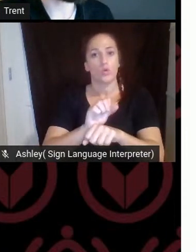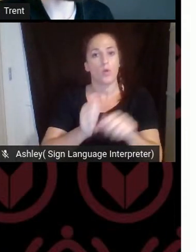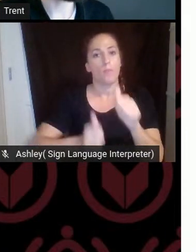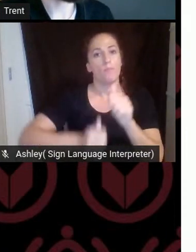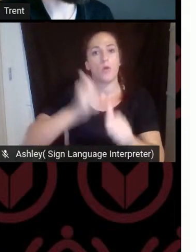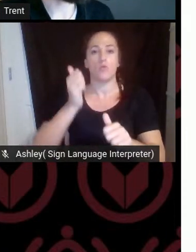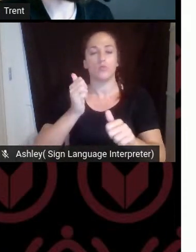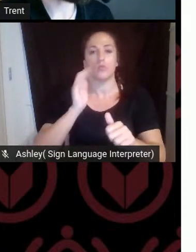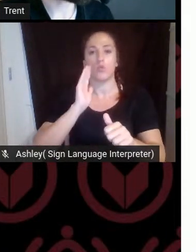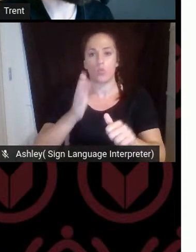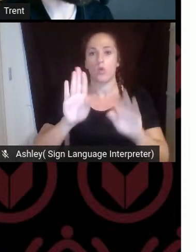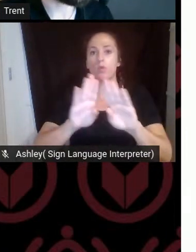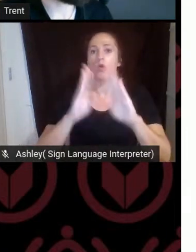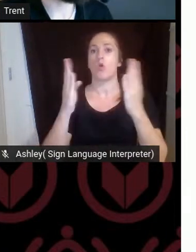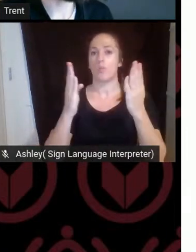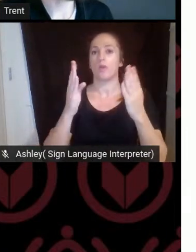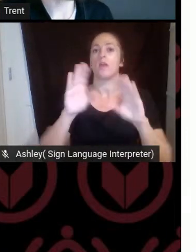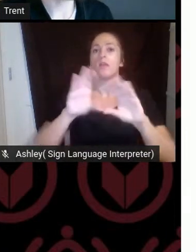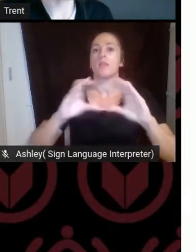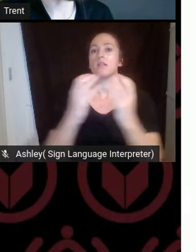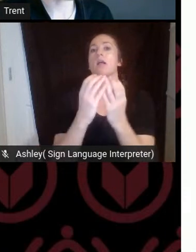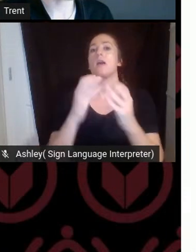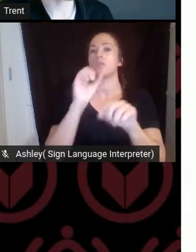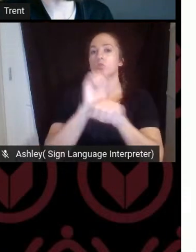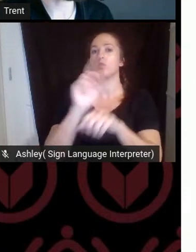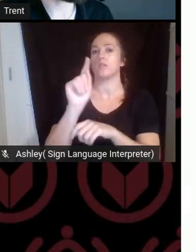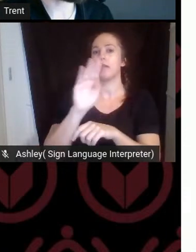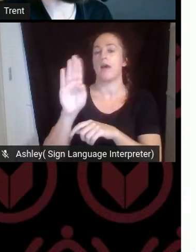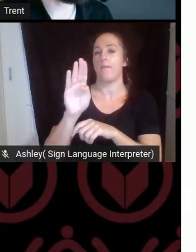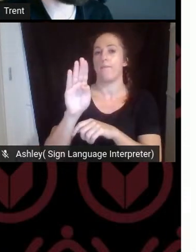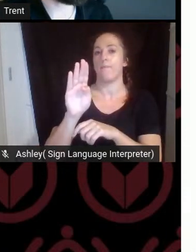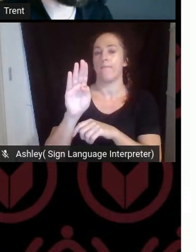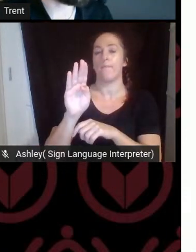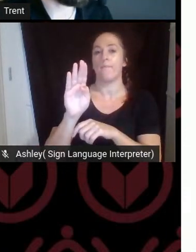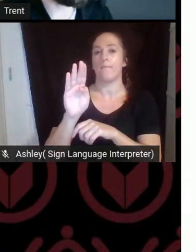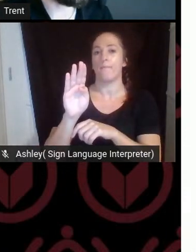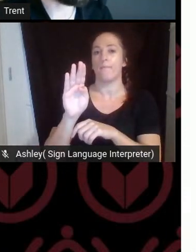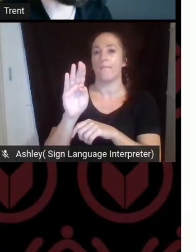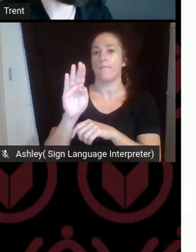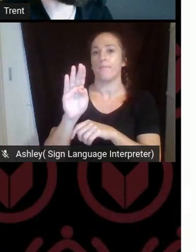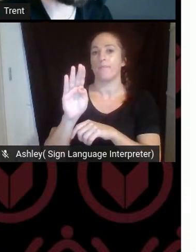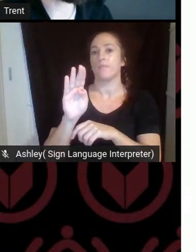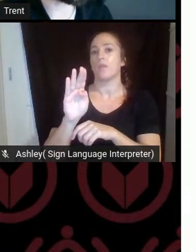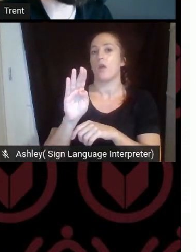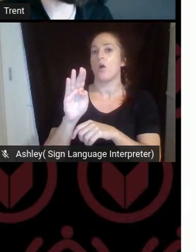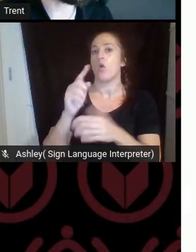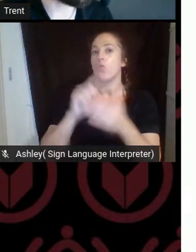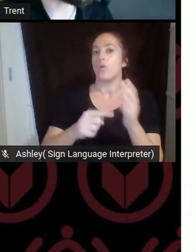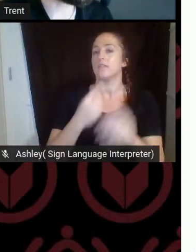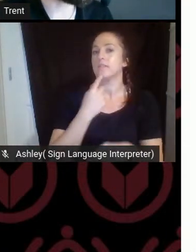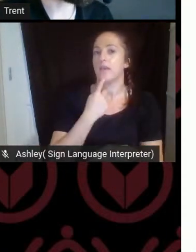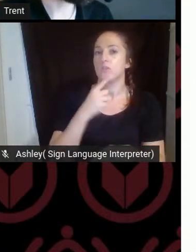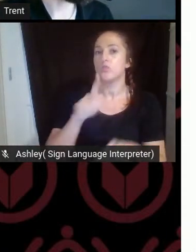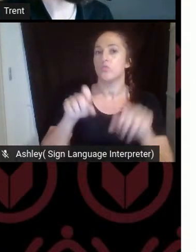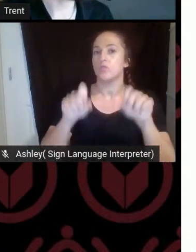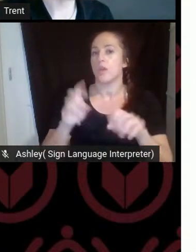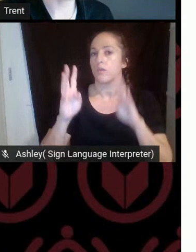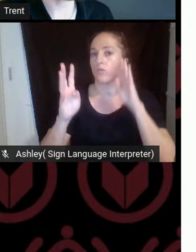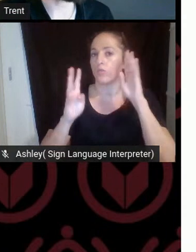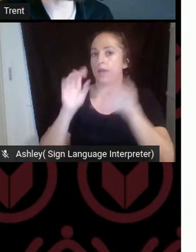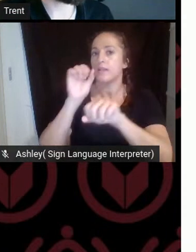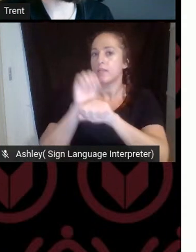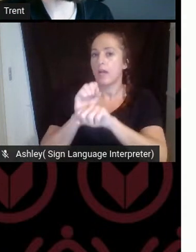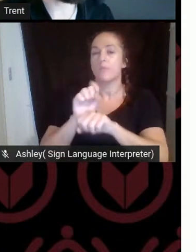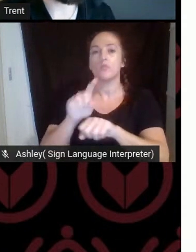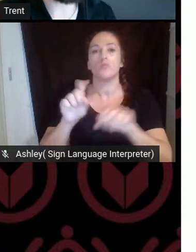classwork tab. On the classwork tab, you can do exactly what it prompts you here. You can create assignments and questions. You